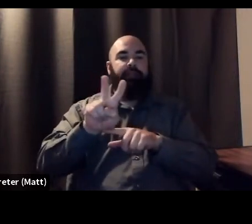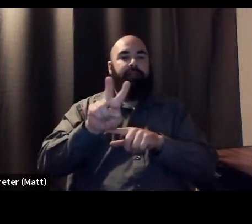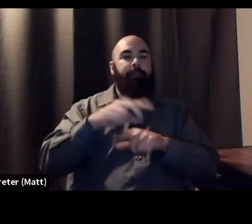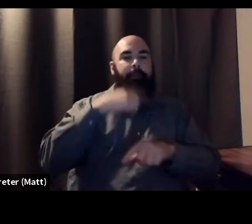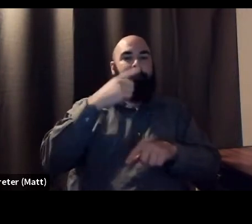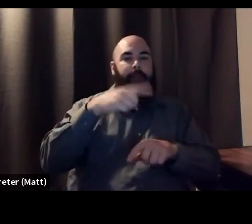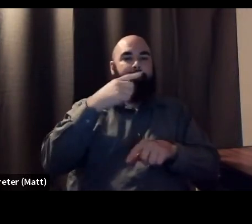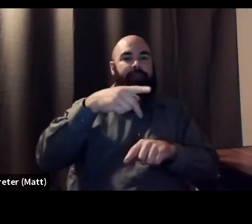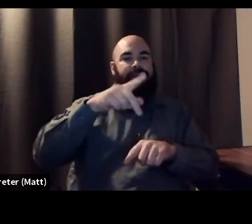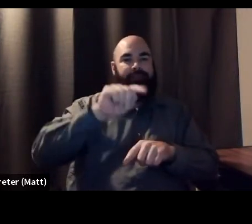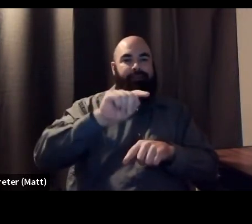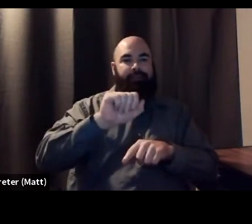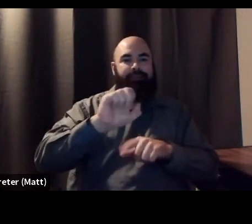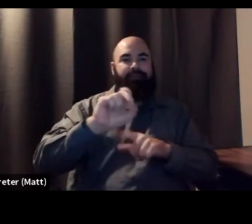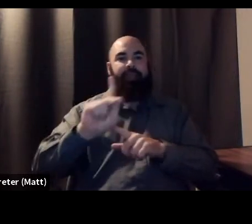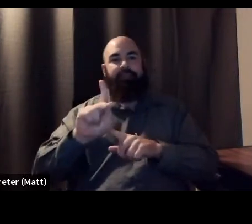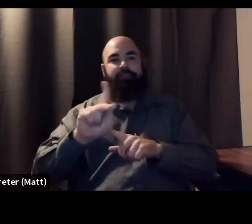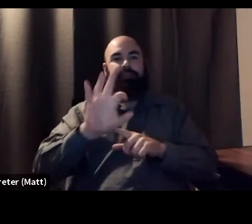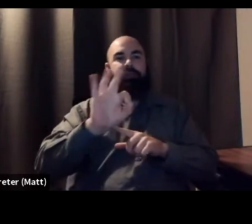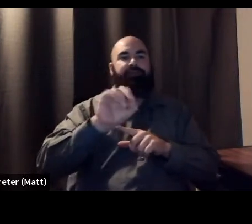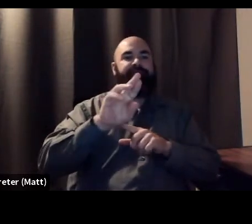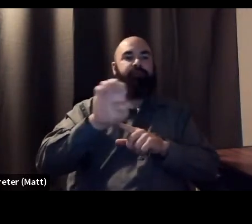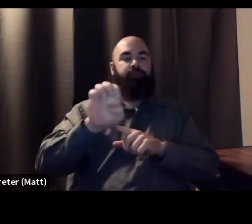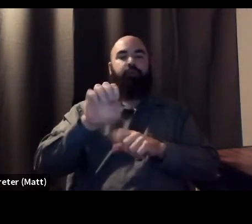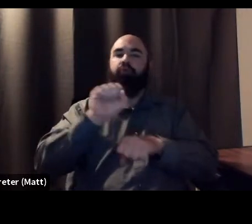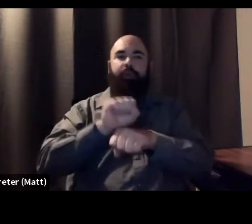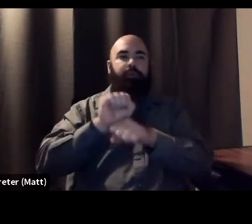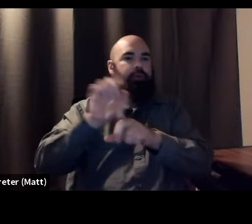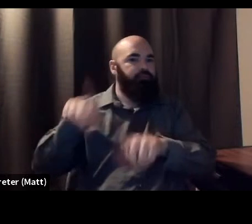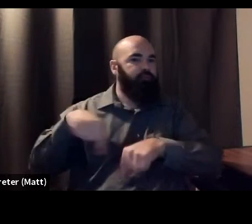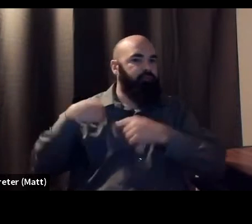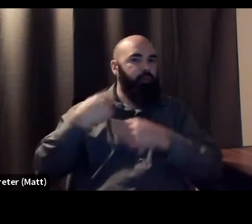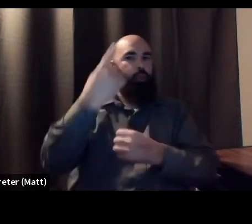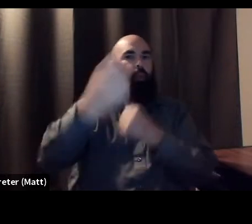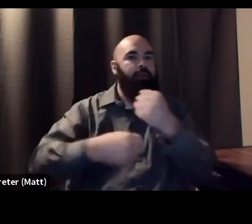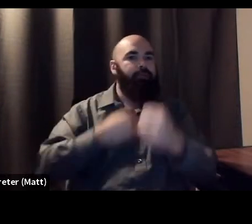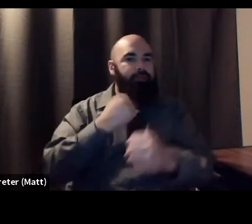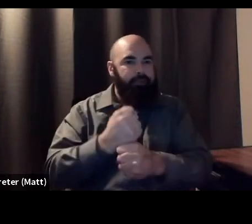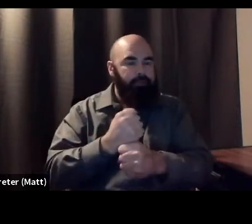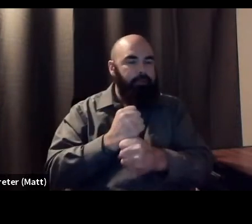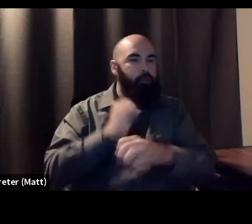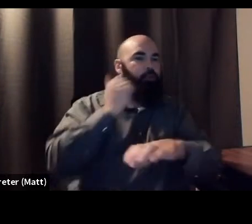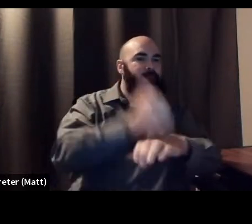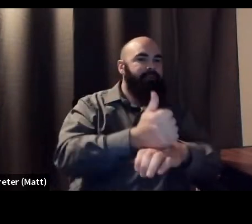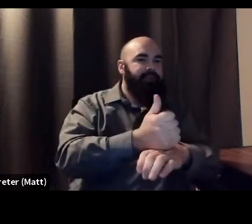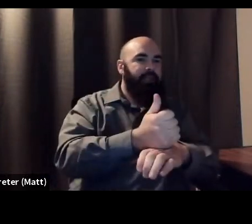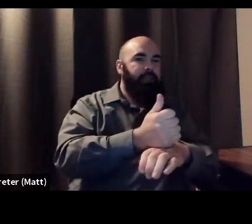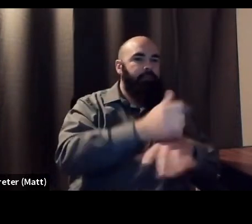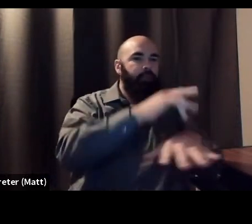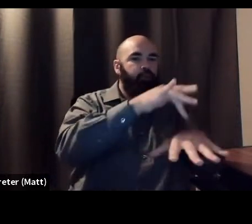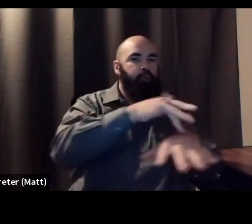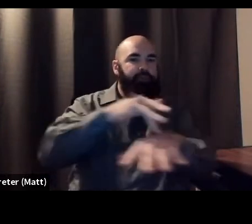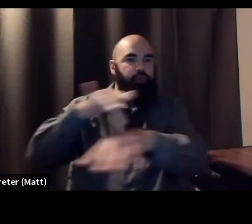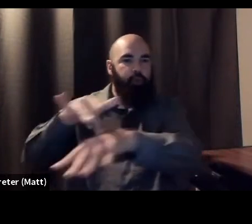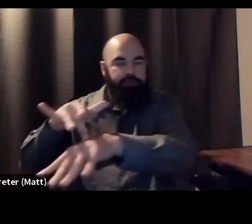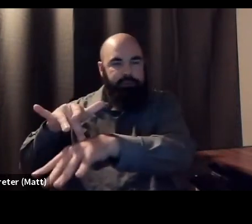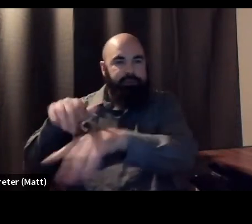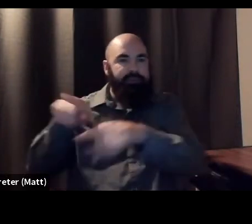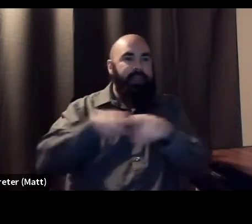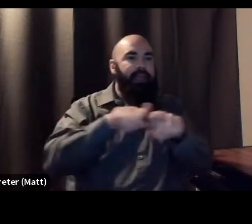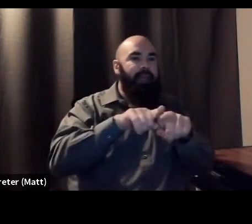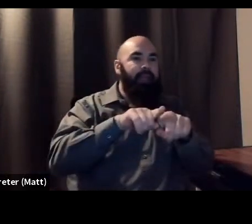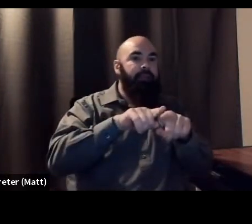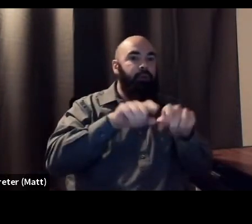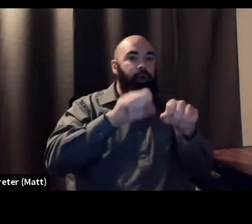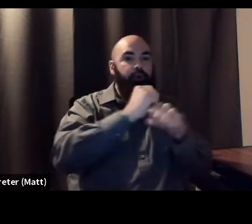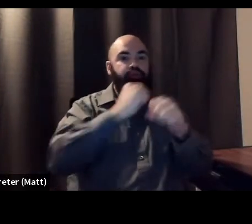earlier has been hard at work for over a year, aligning resources and deploying strategies to support the public health needs of the